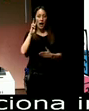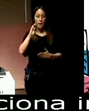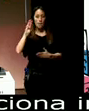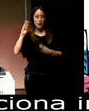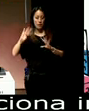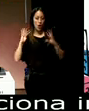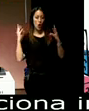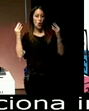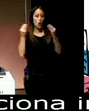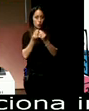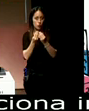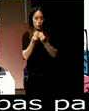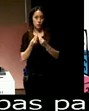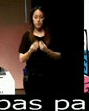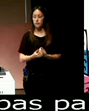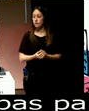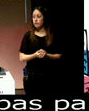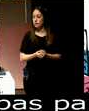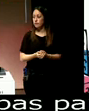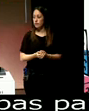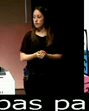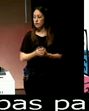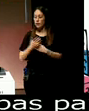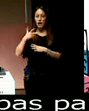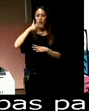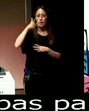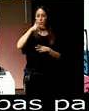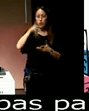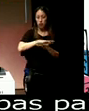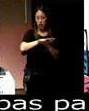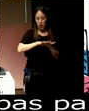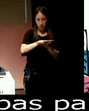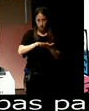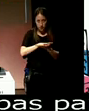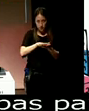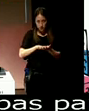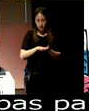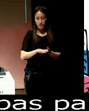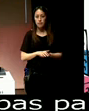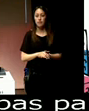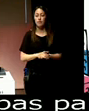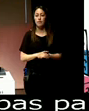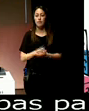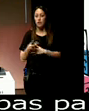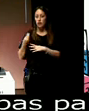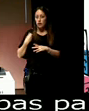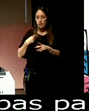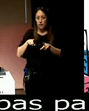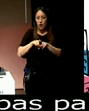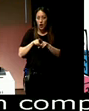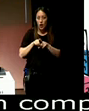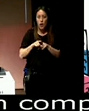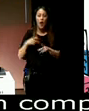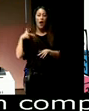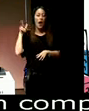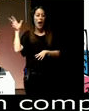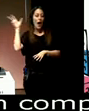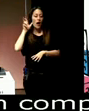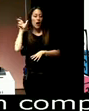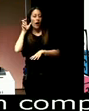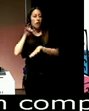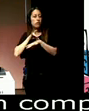to replace them with applications, but they complement each other. We have videos in sign languages. It's